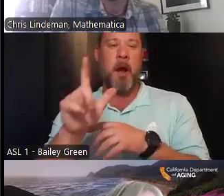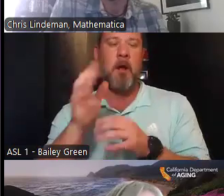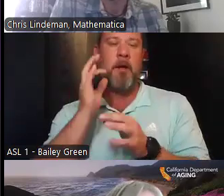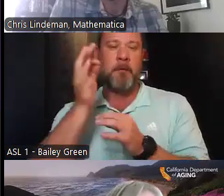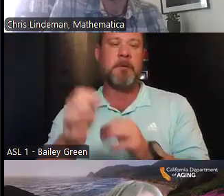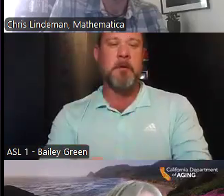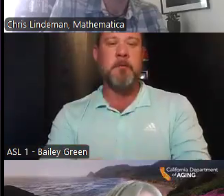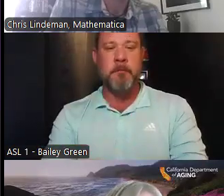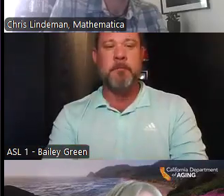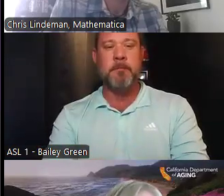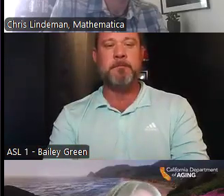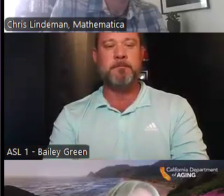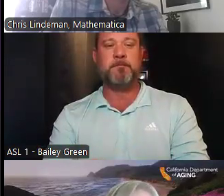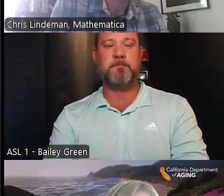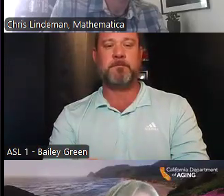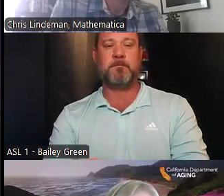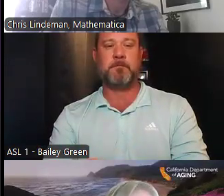future.